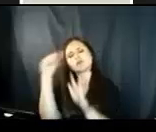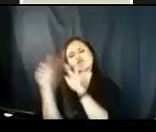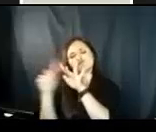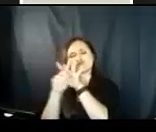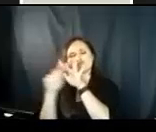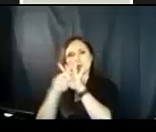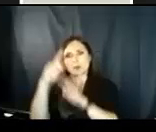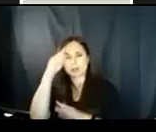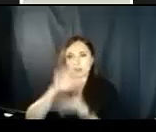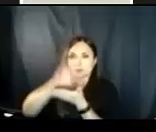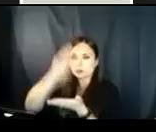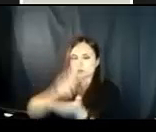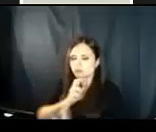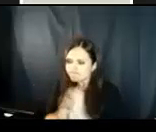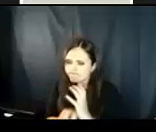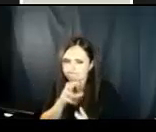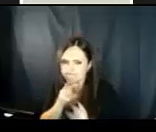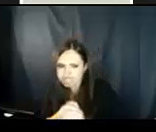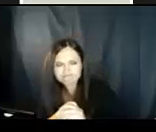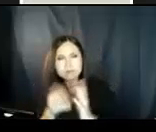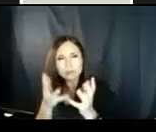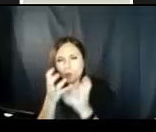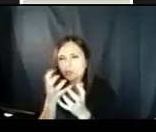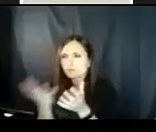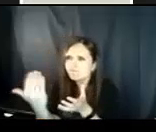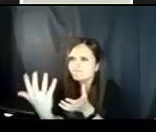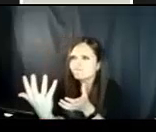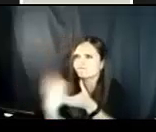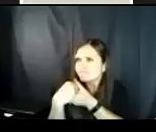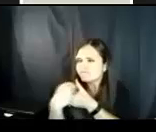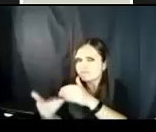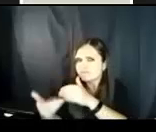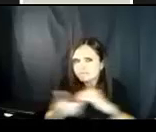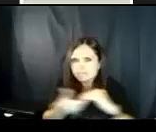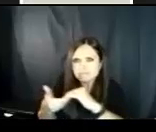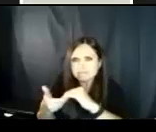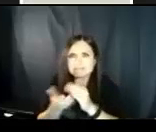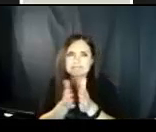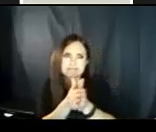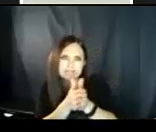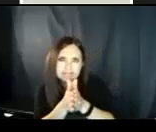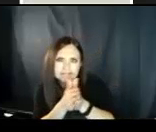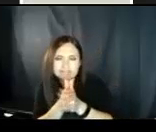student engagement, learning. We want them to be involved. We want them to collaborate, to be motivated. So